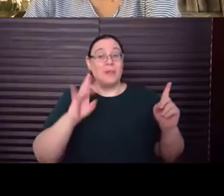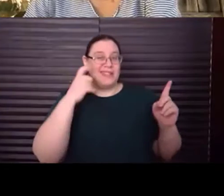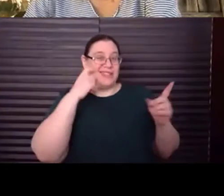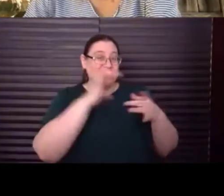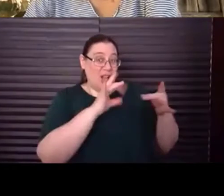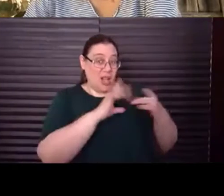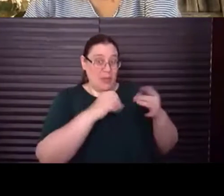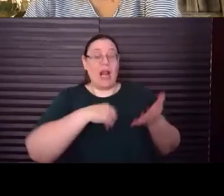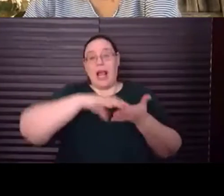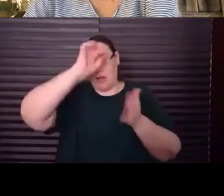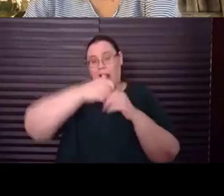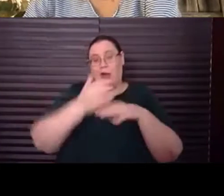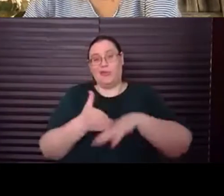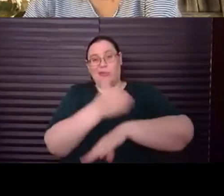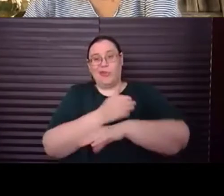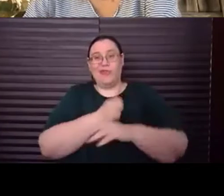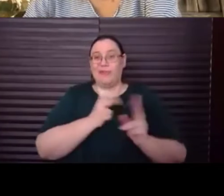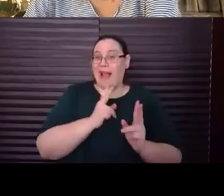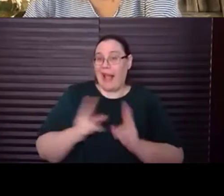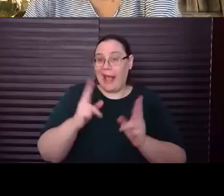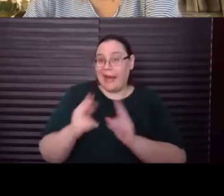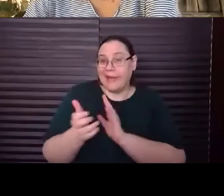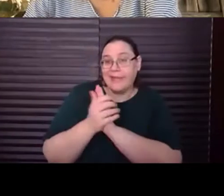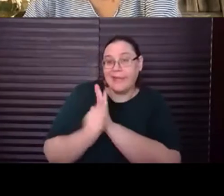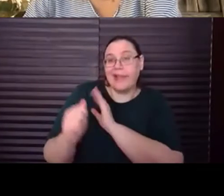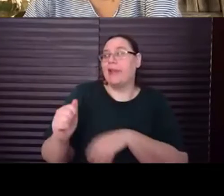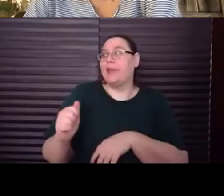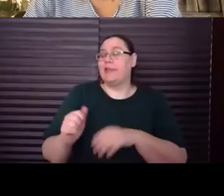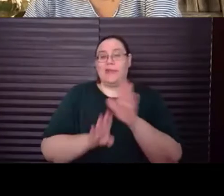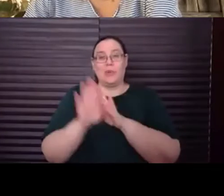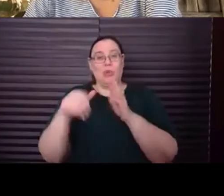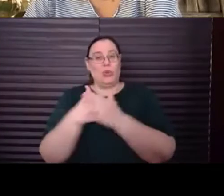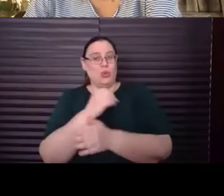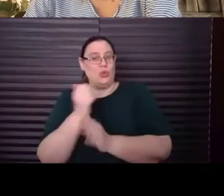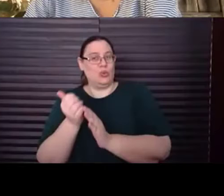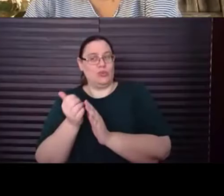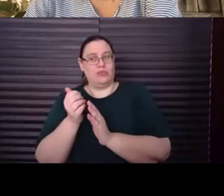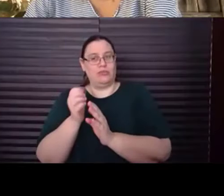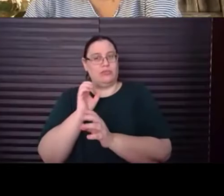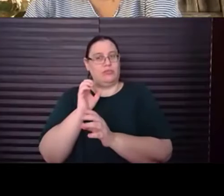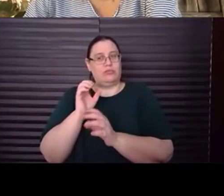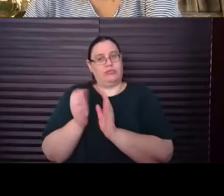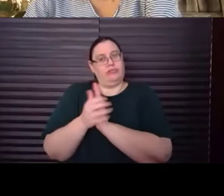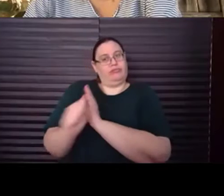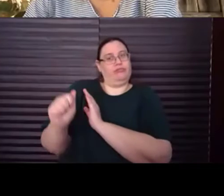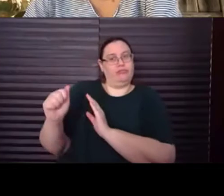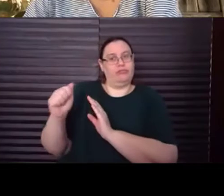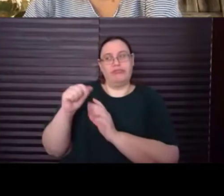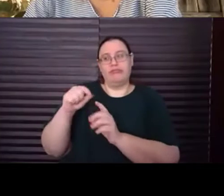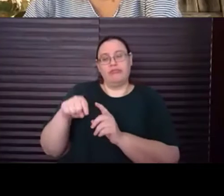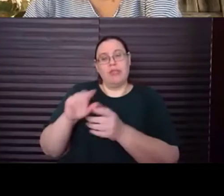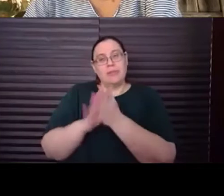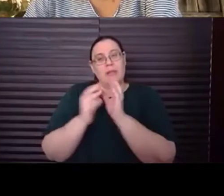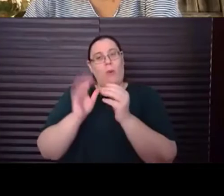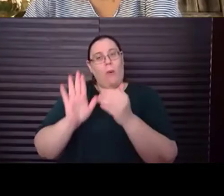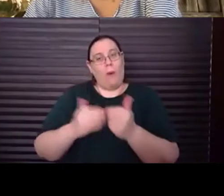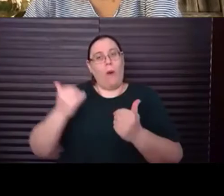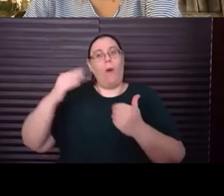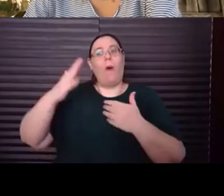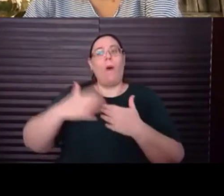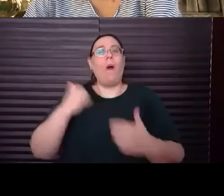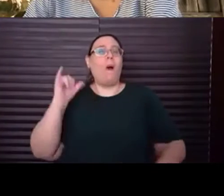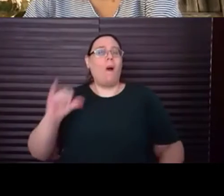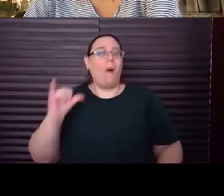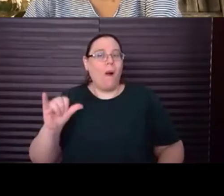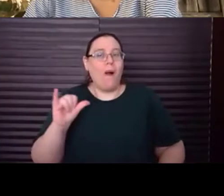saying, how to edit better. And I developed like a new trait that like I feel like has become easier and easier. And it's